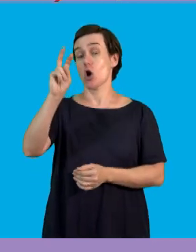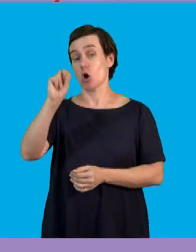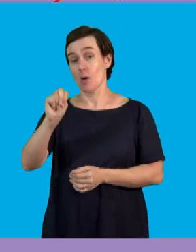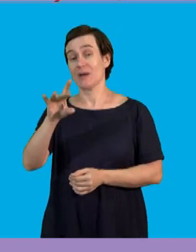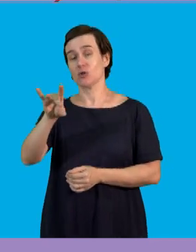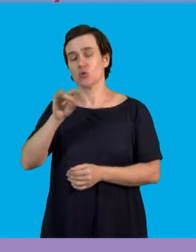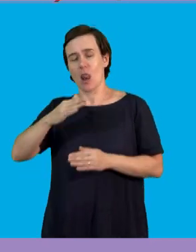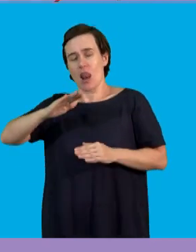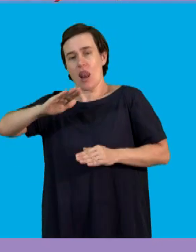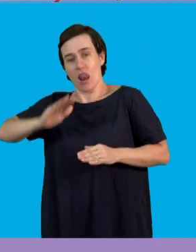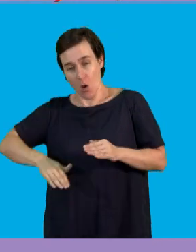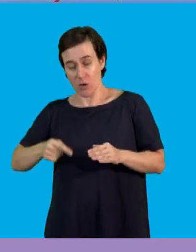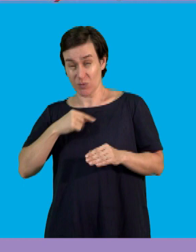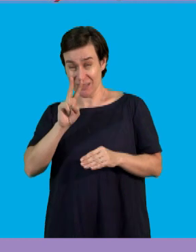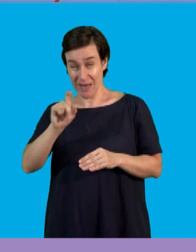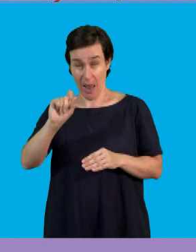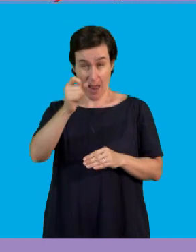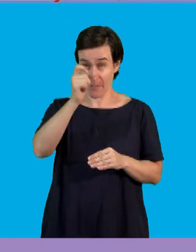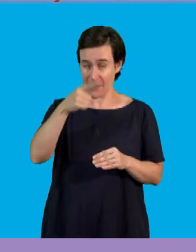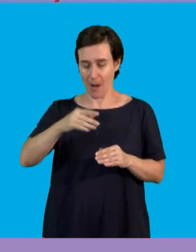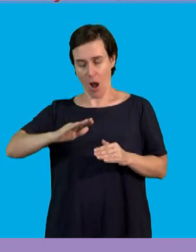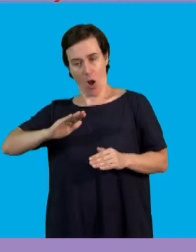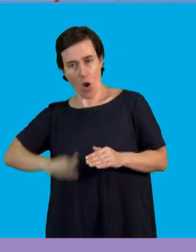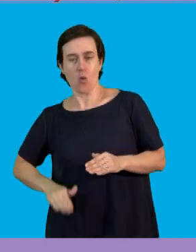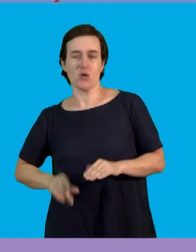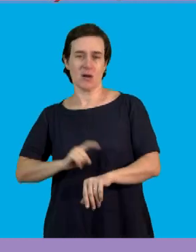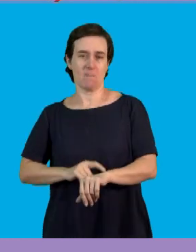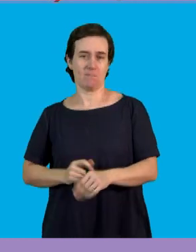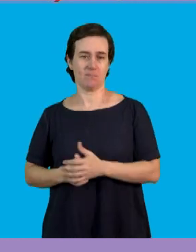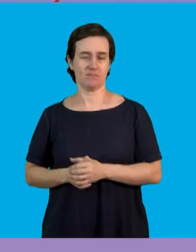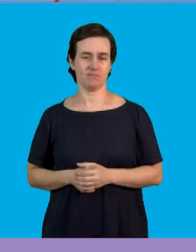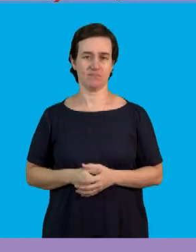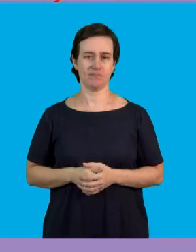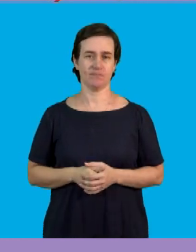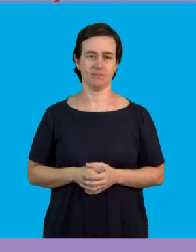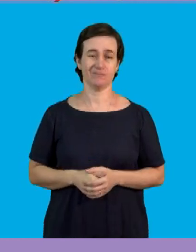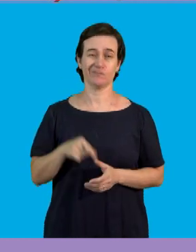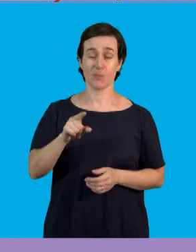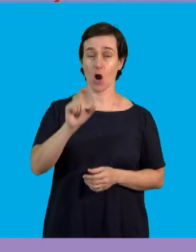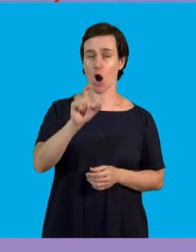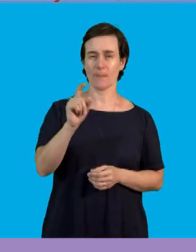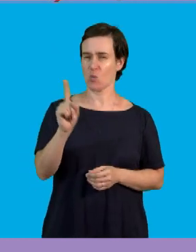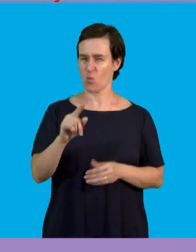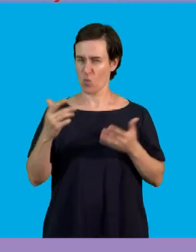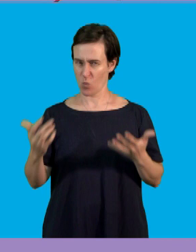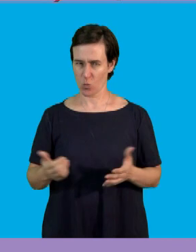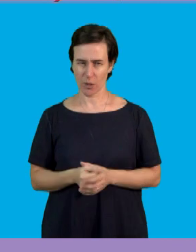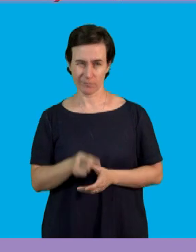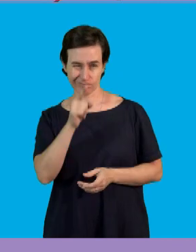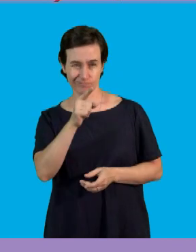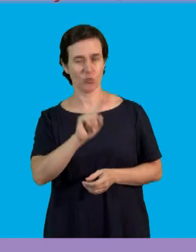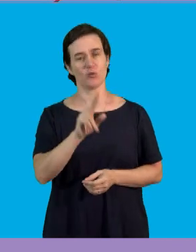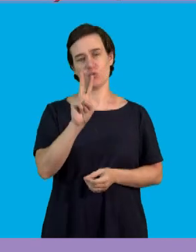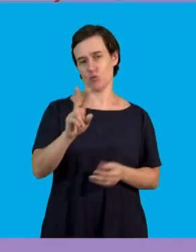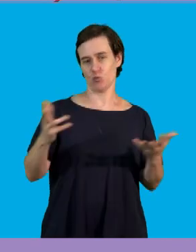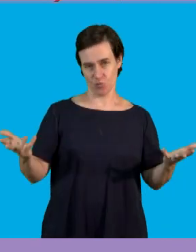the lowest frequency. So first, look at the lists, the two lists, and find the common ones. So the common ones that we can see